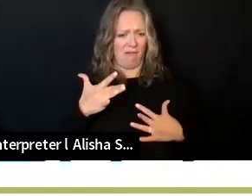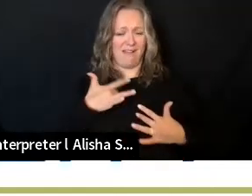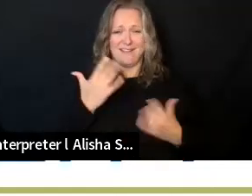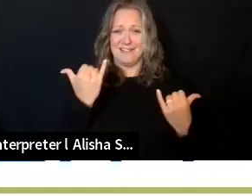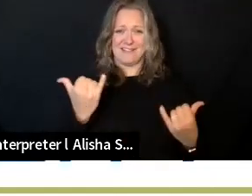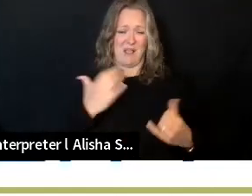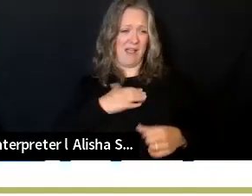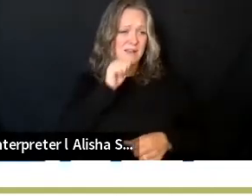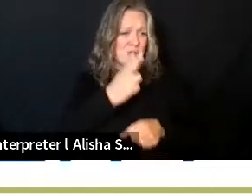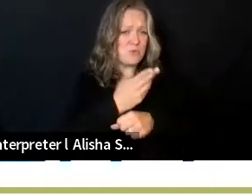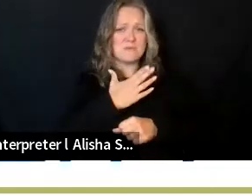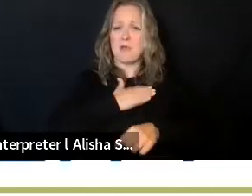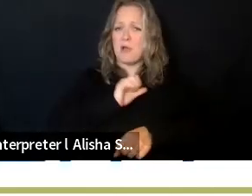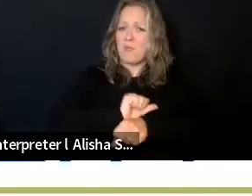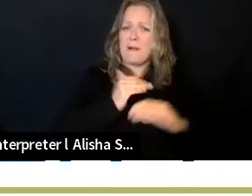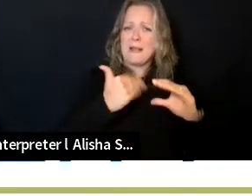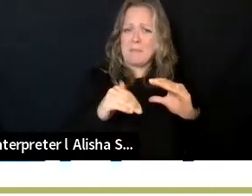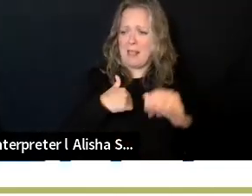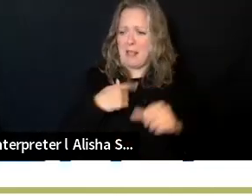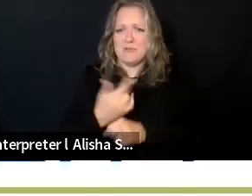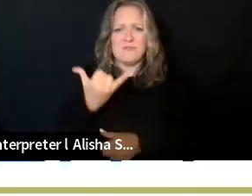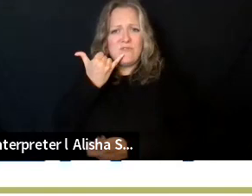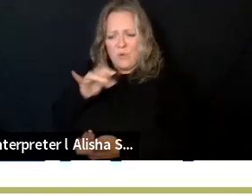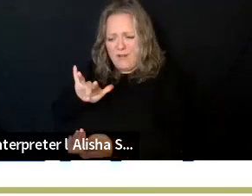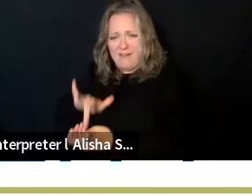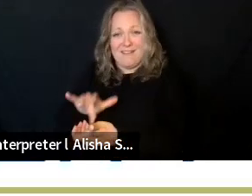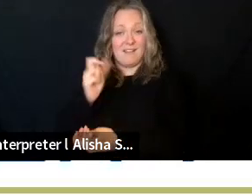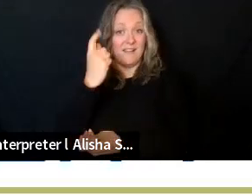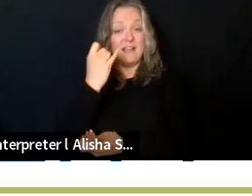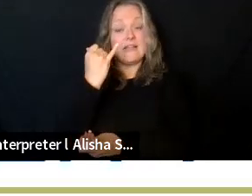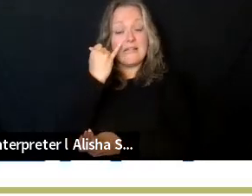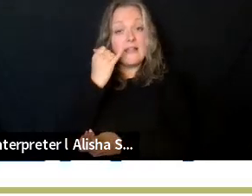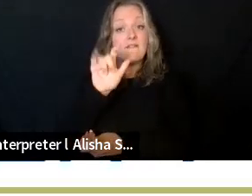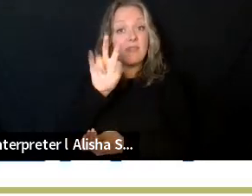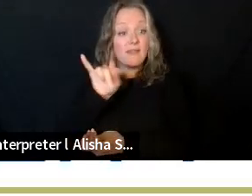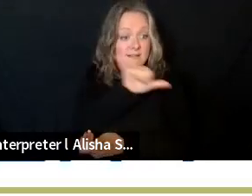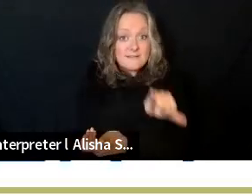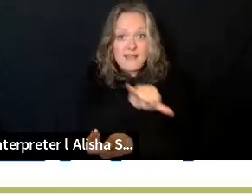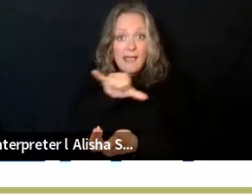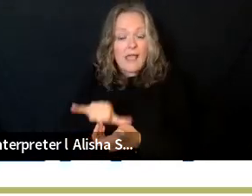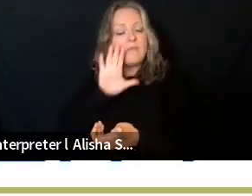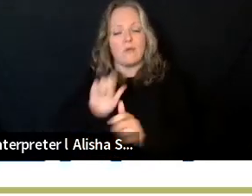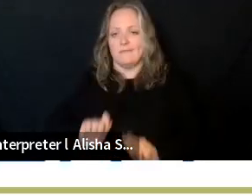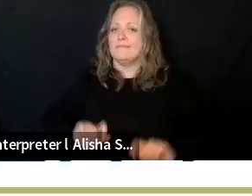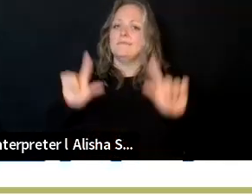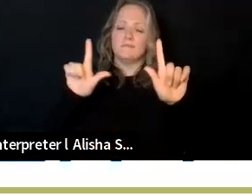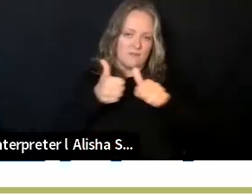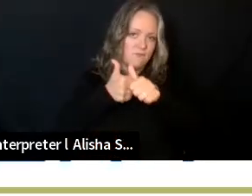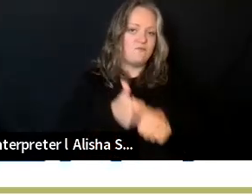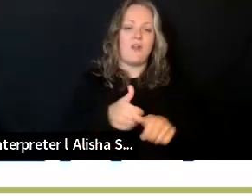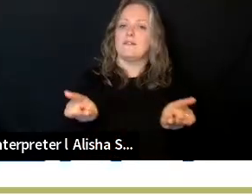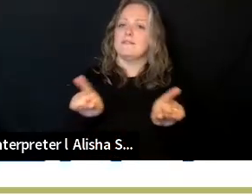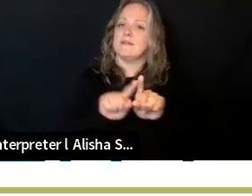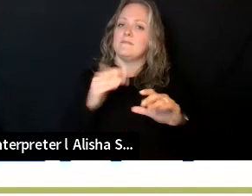work email, it's okay as long as you use that same link. That's perfectly fine. You'll still show up under the email address that you used